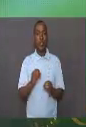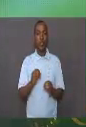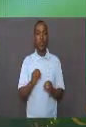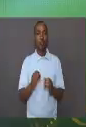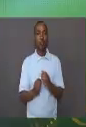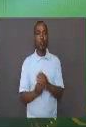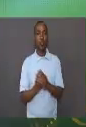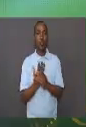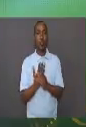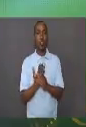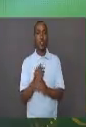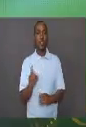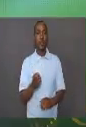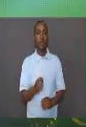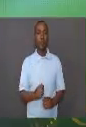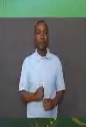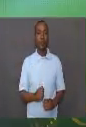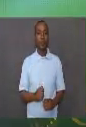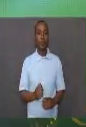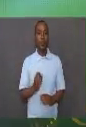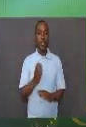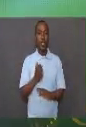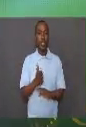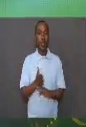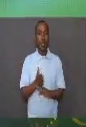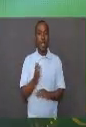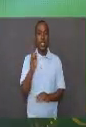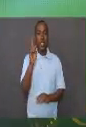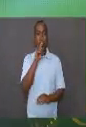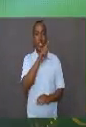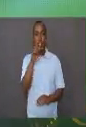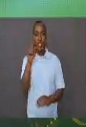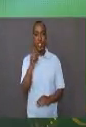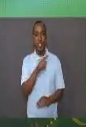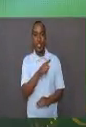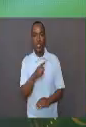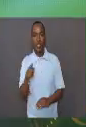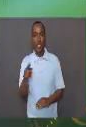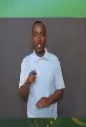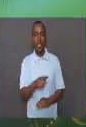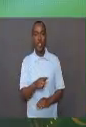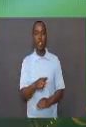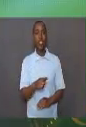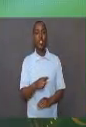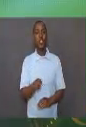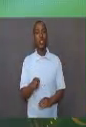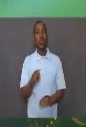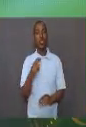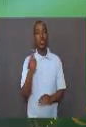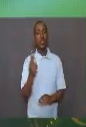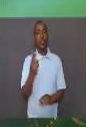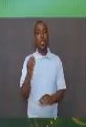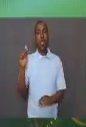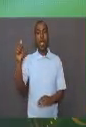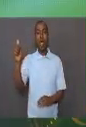to grow, and then make zigzag streaks with it across the surface of the